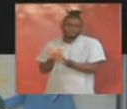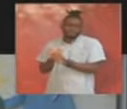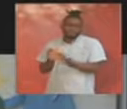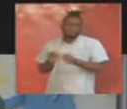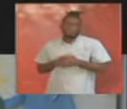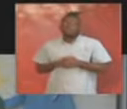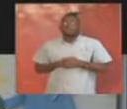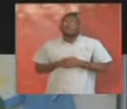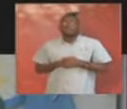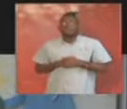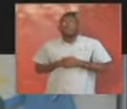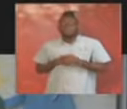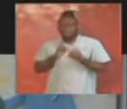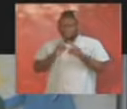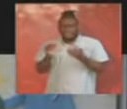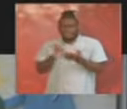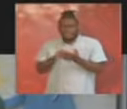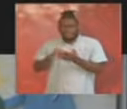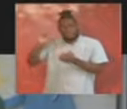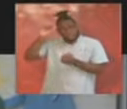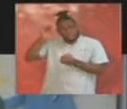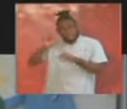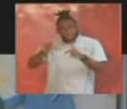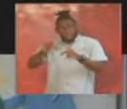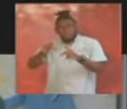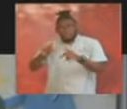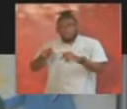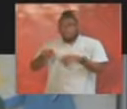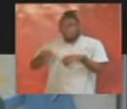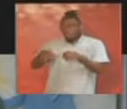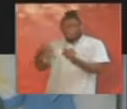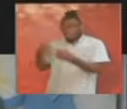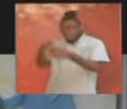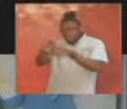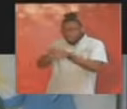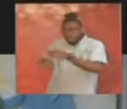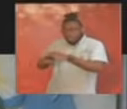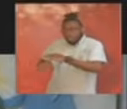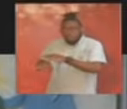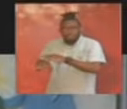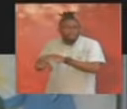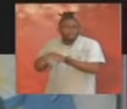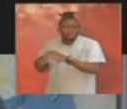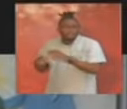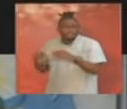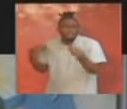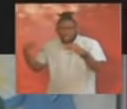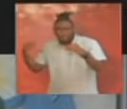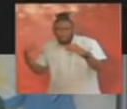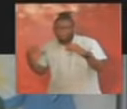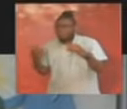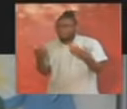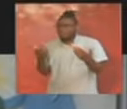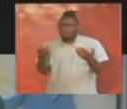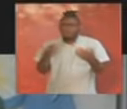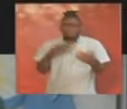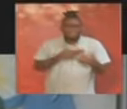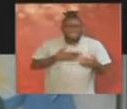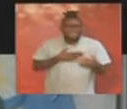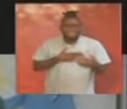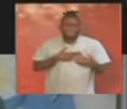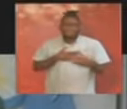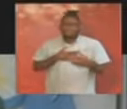we remind persons when you're entering facilities, please don't bypass the hand washing stations. Remember, part of